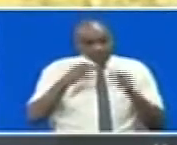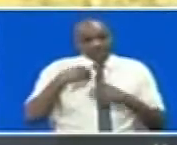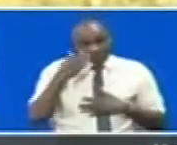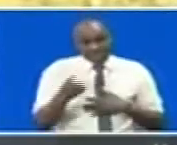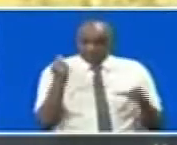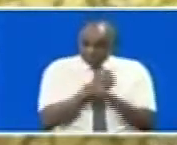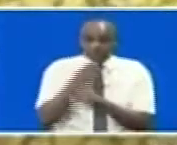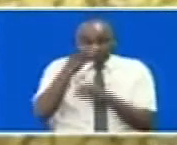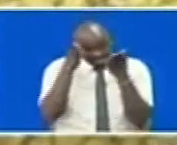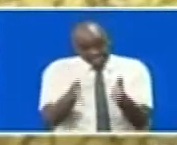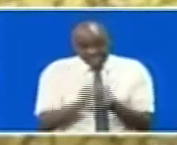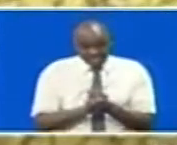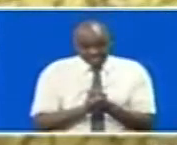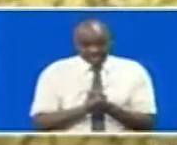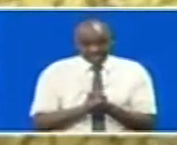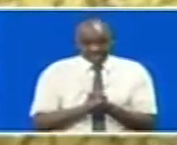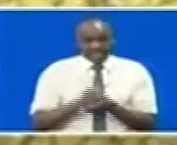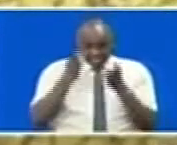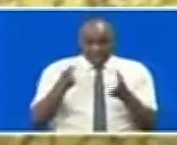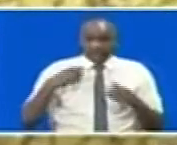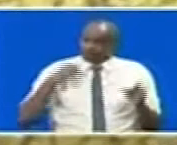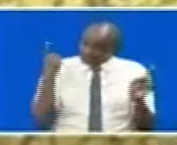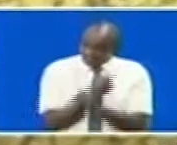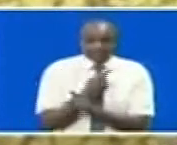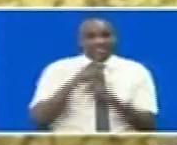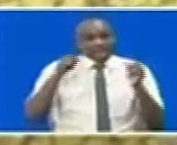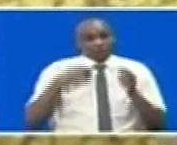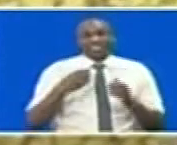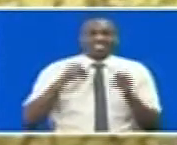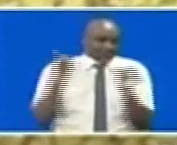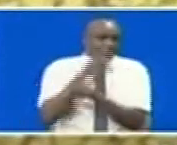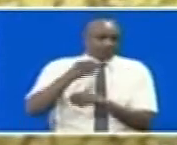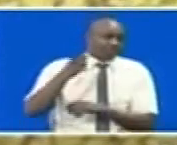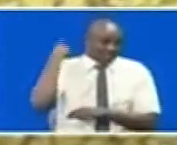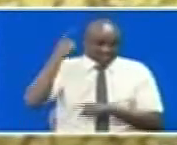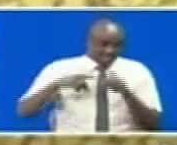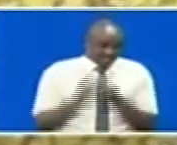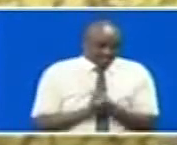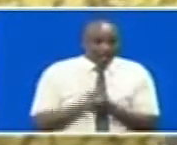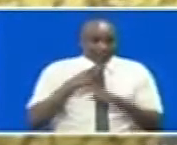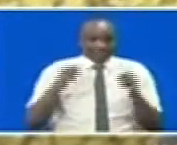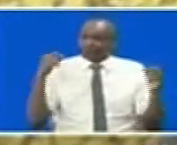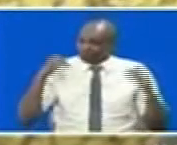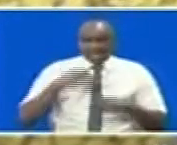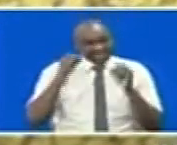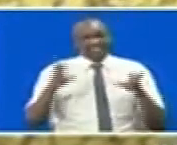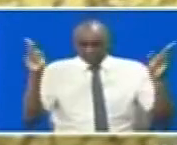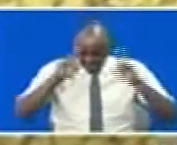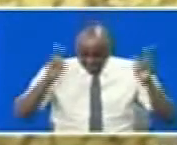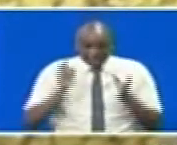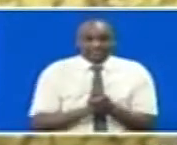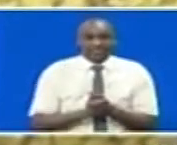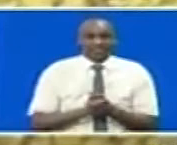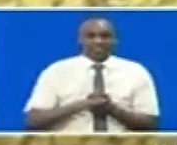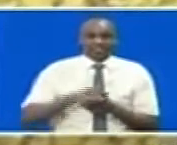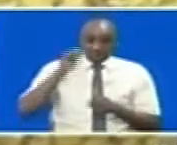not going to say it right now. Mwaka hii tunakuwa na war different na ile miaka ingine, lakini hatuogopi, tuko tayari,